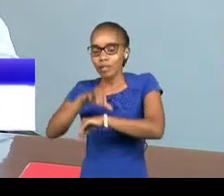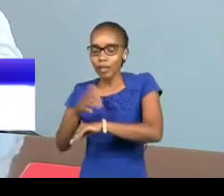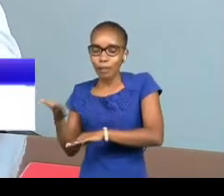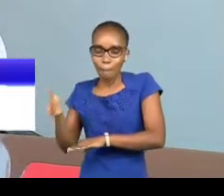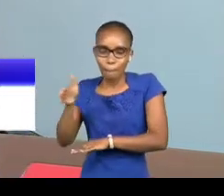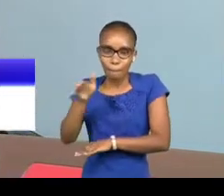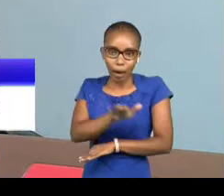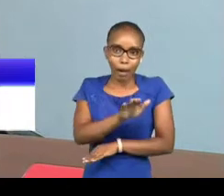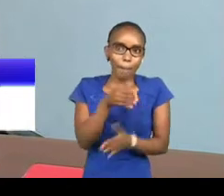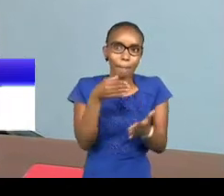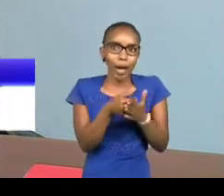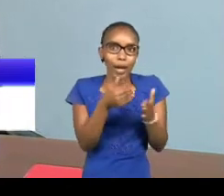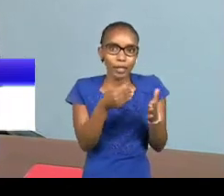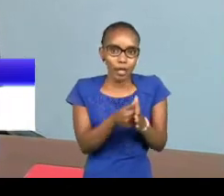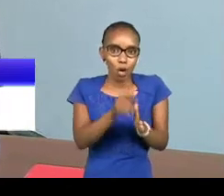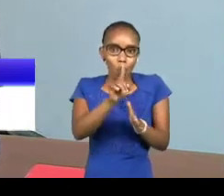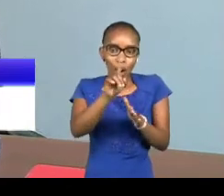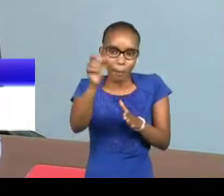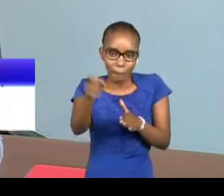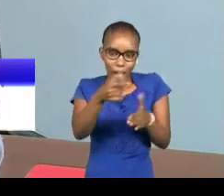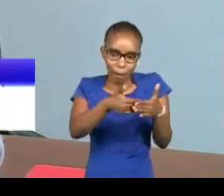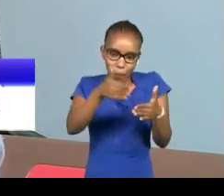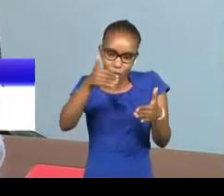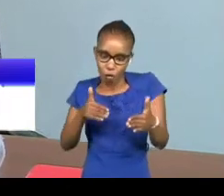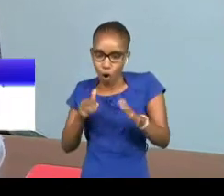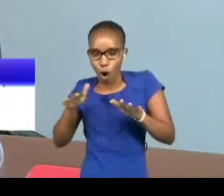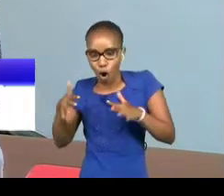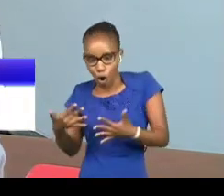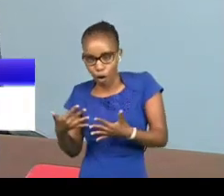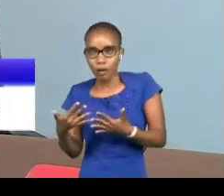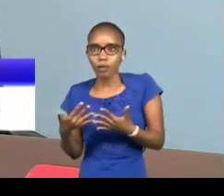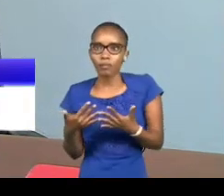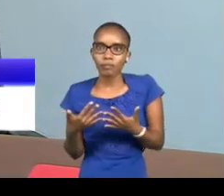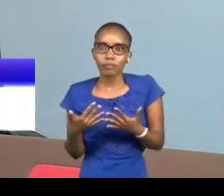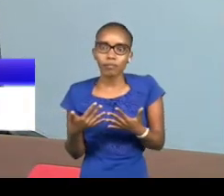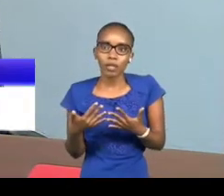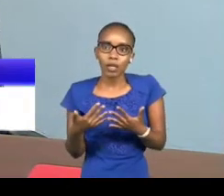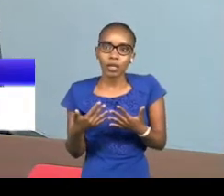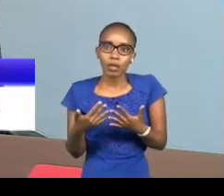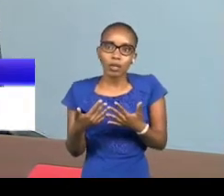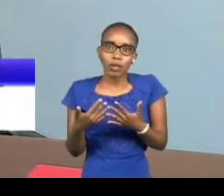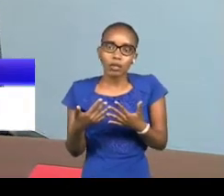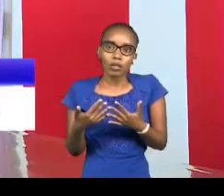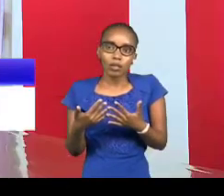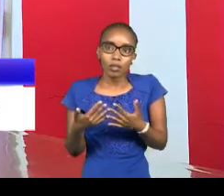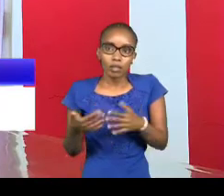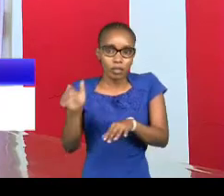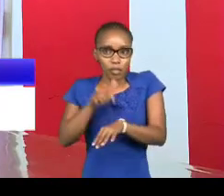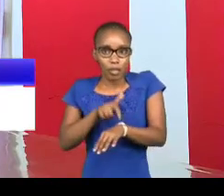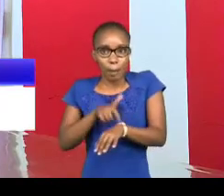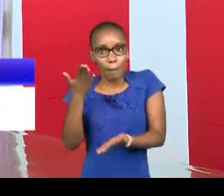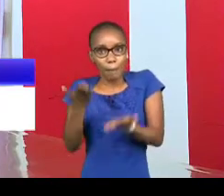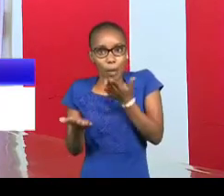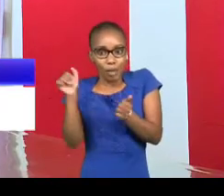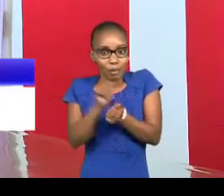a month before he has vacated, or immediately in the event there are no damages which have been